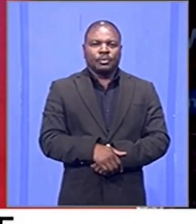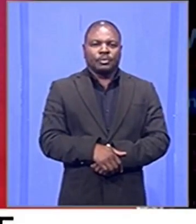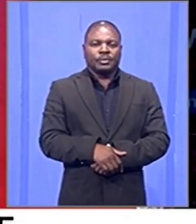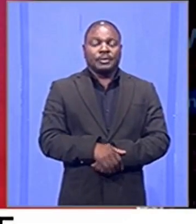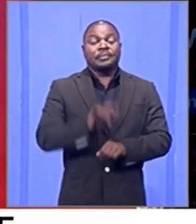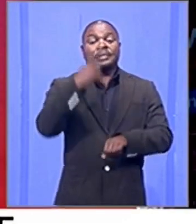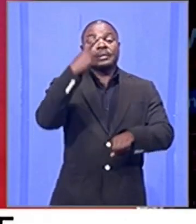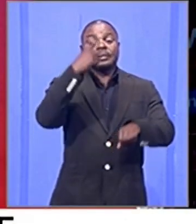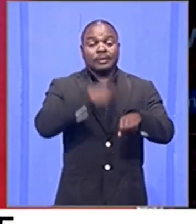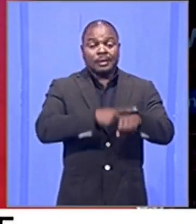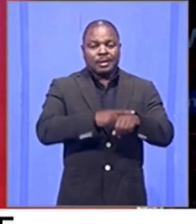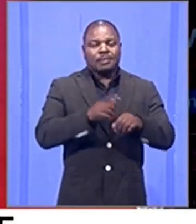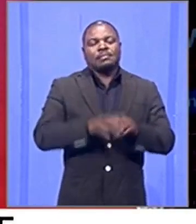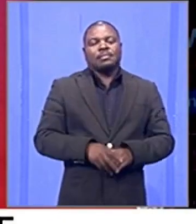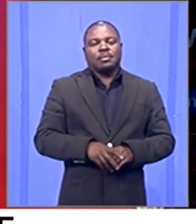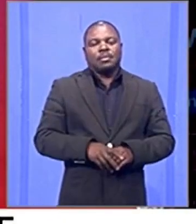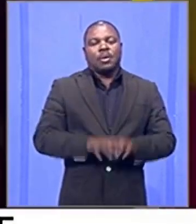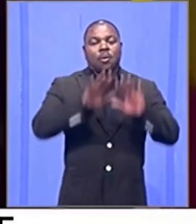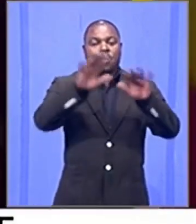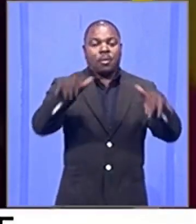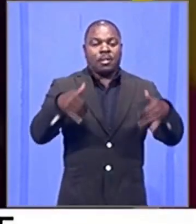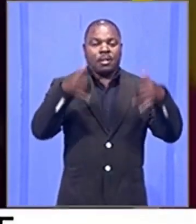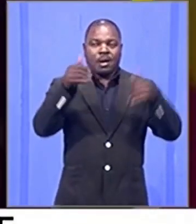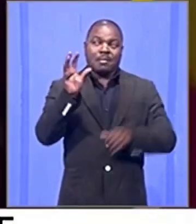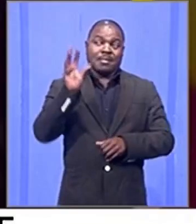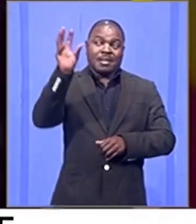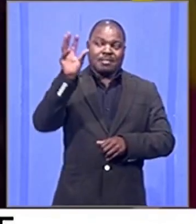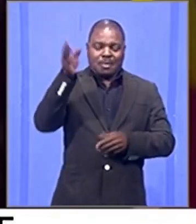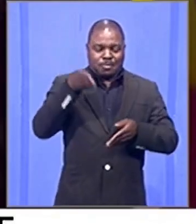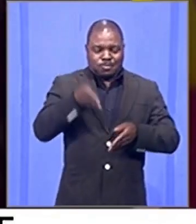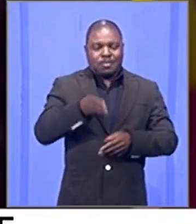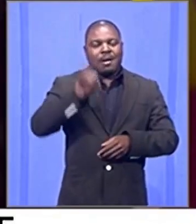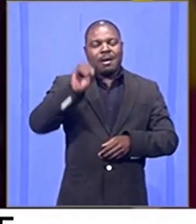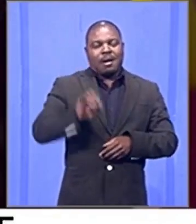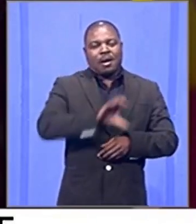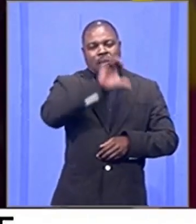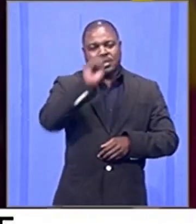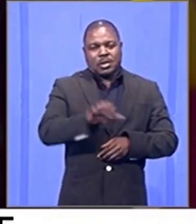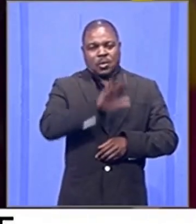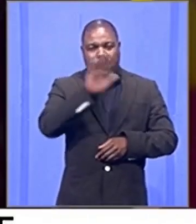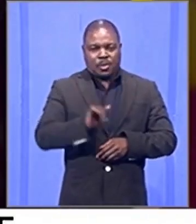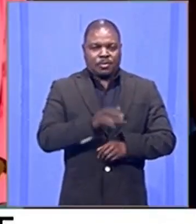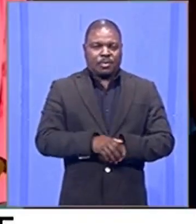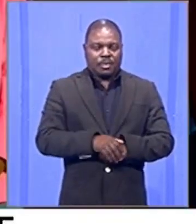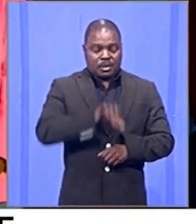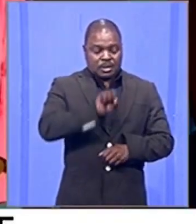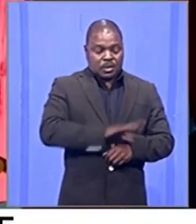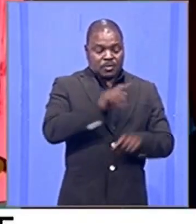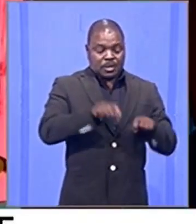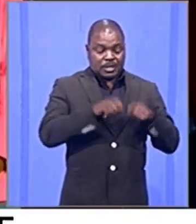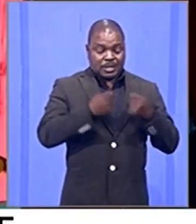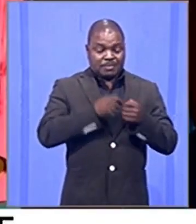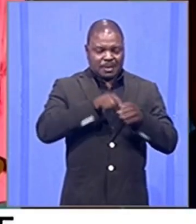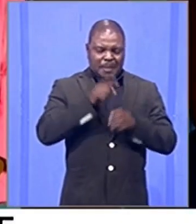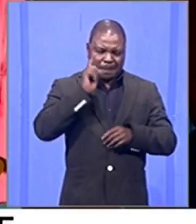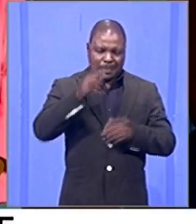Ke lekgetlo la pele dipapadi tsa bompudi ba mohope wa lefatshe wa netball di tshwarelwa Afrika Borwa. Sehlopha sa Afrika Borwa se loketse